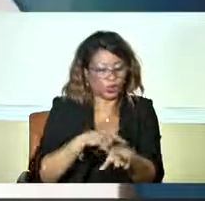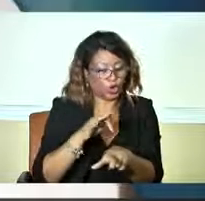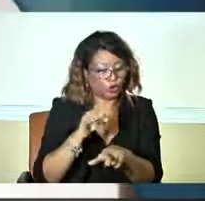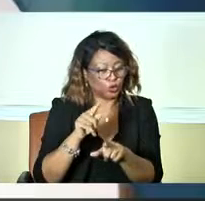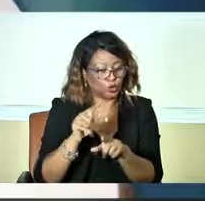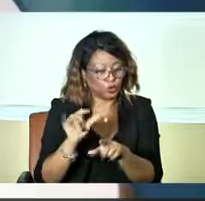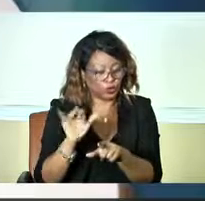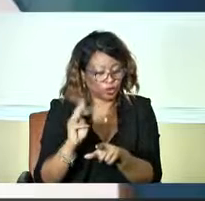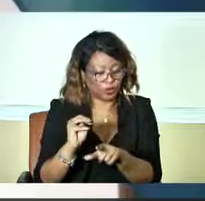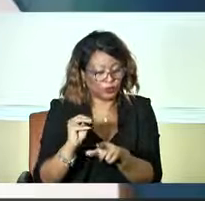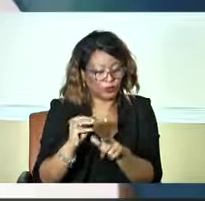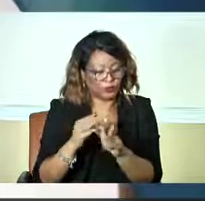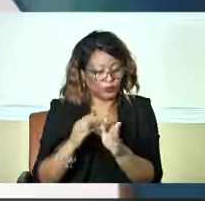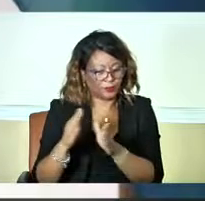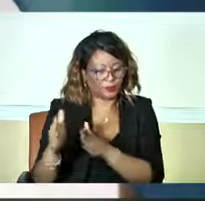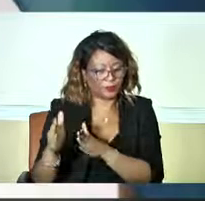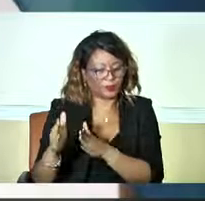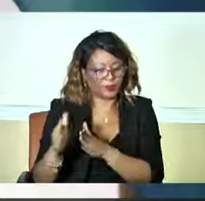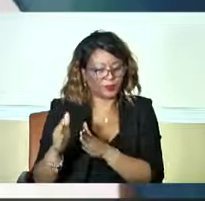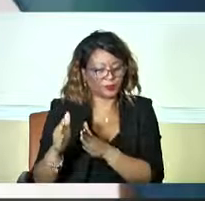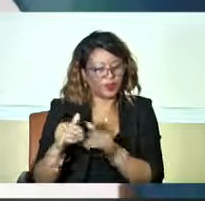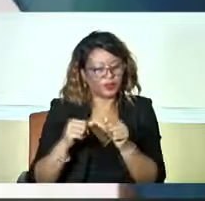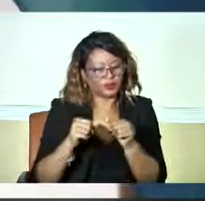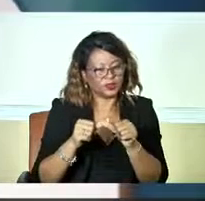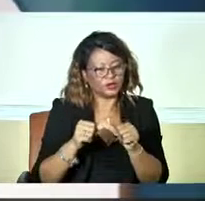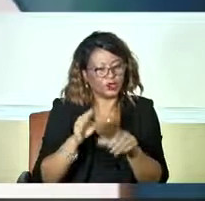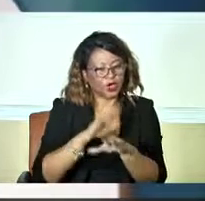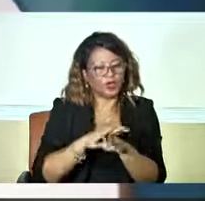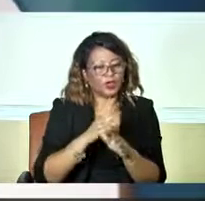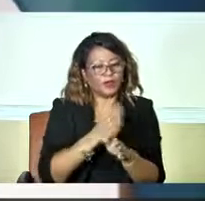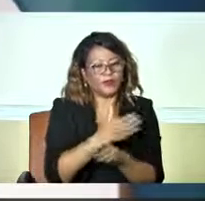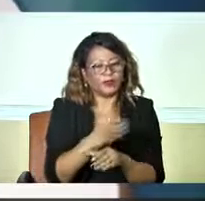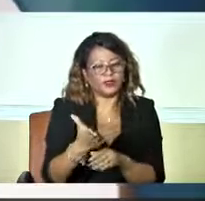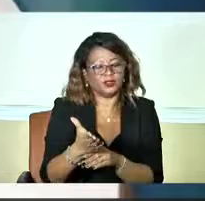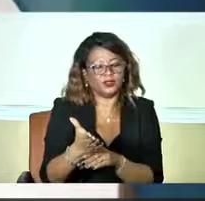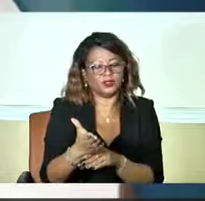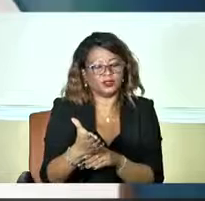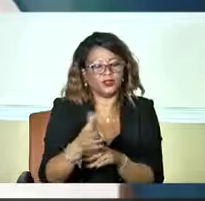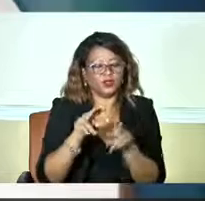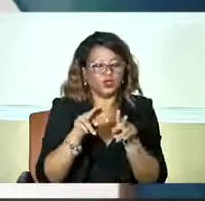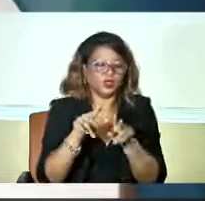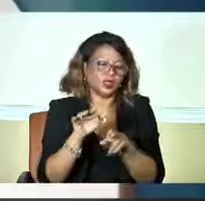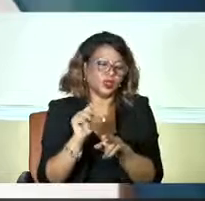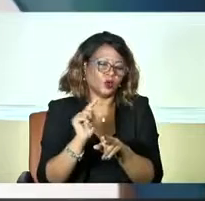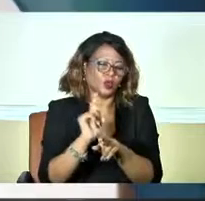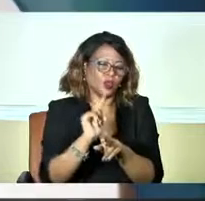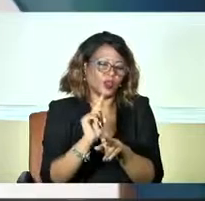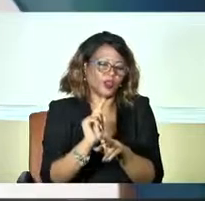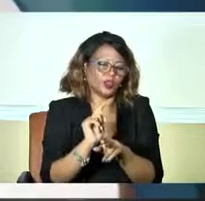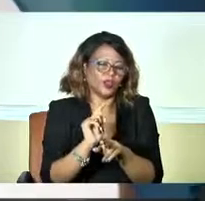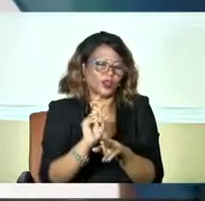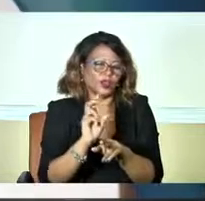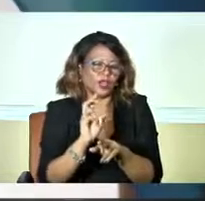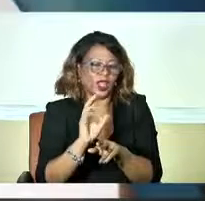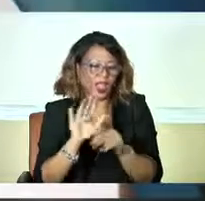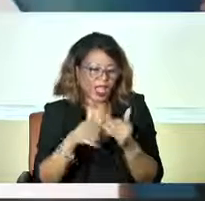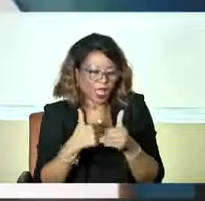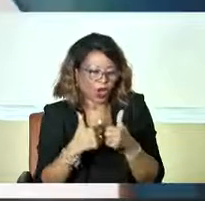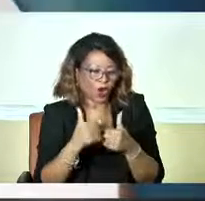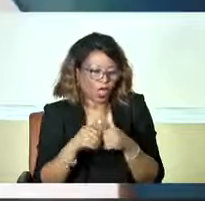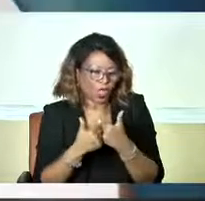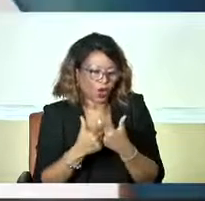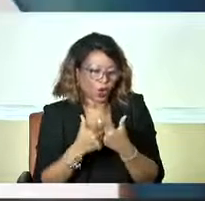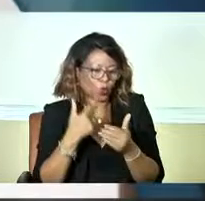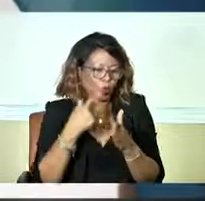plan has to speak to the resilience on that property. It requires us to look at where we build, how we rebuild, what